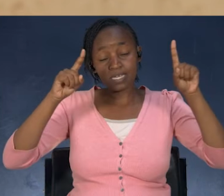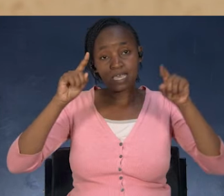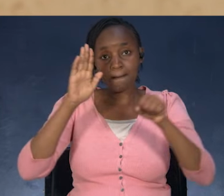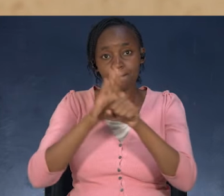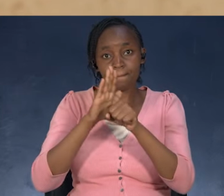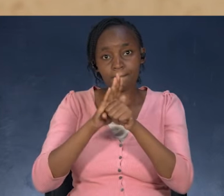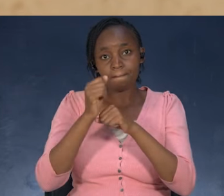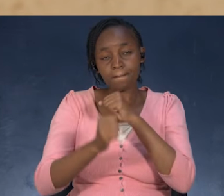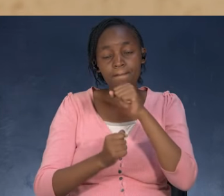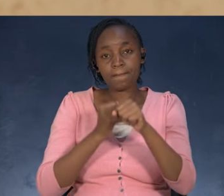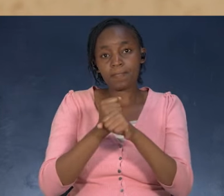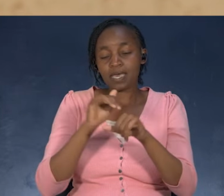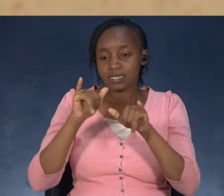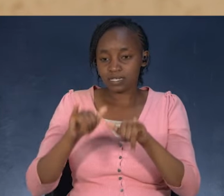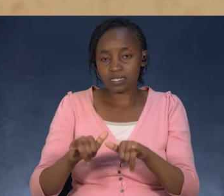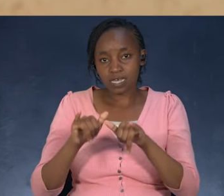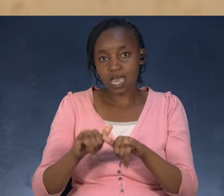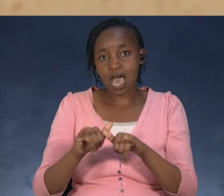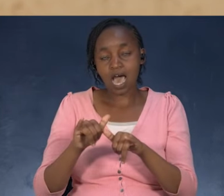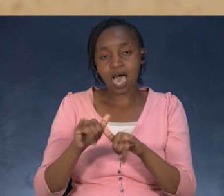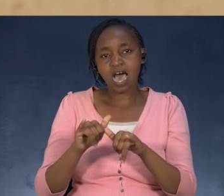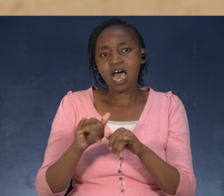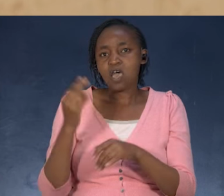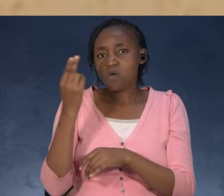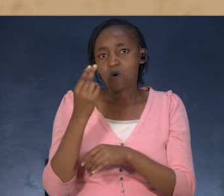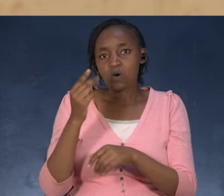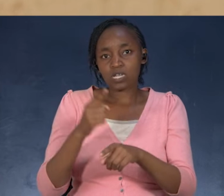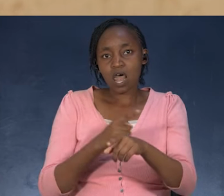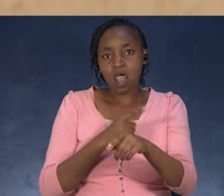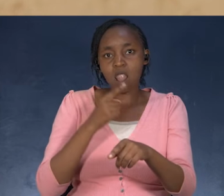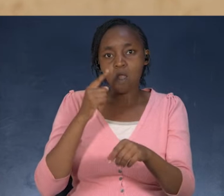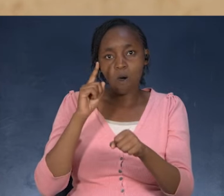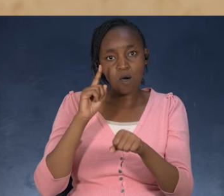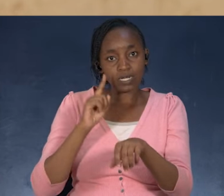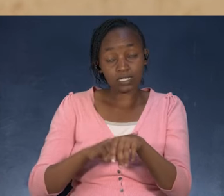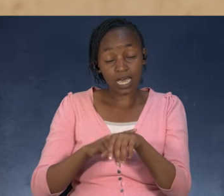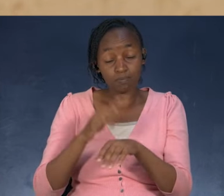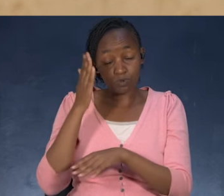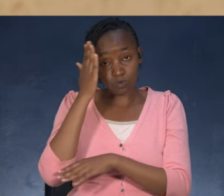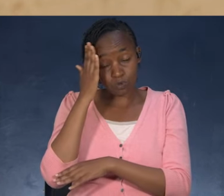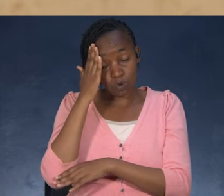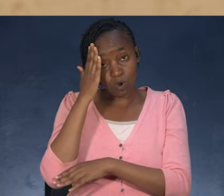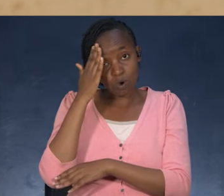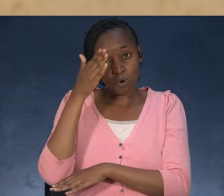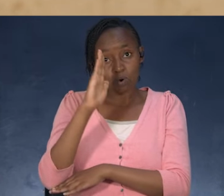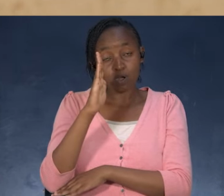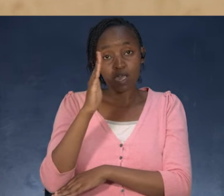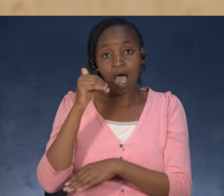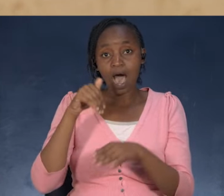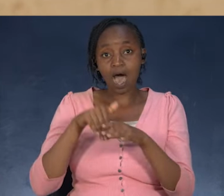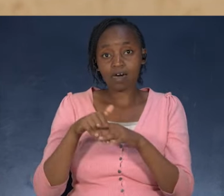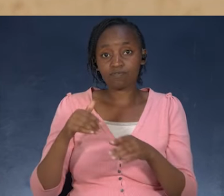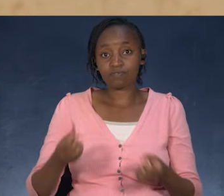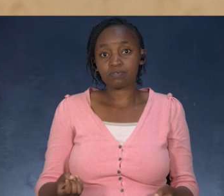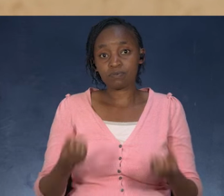years is that they spent time getting to know God. If you're going to experience